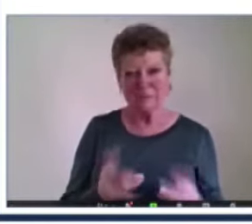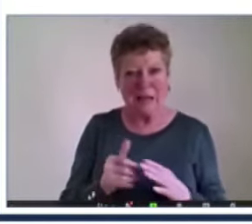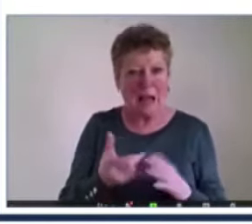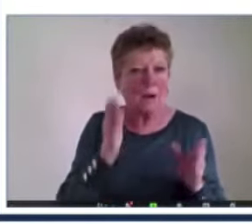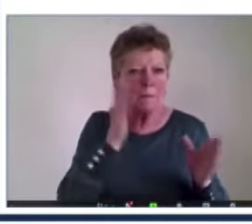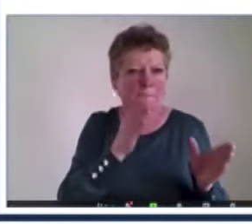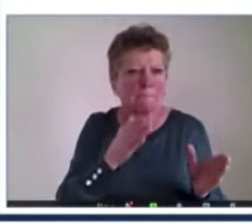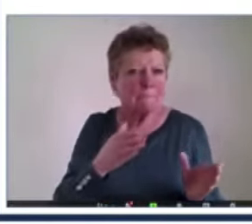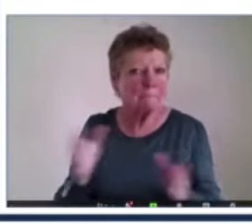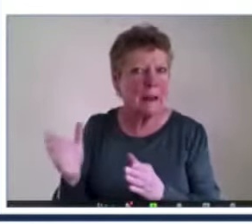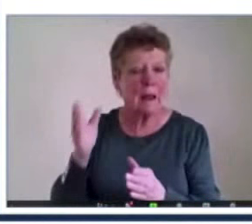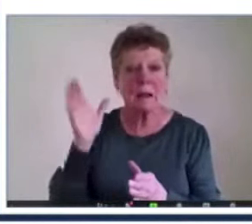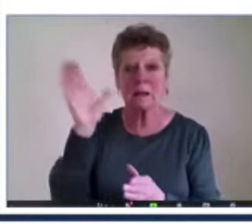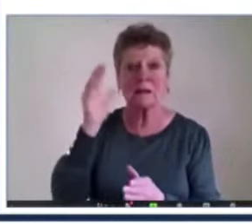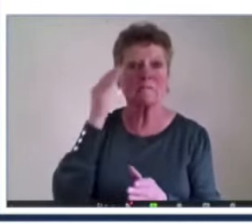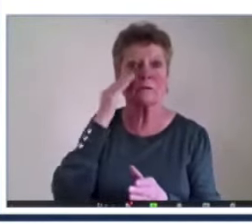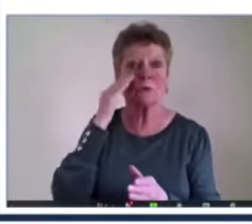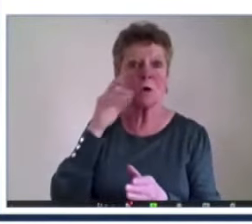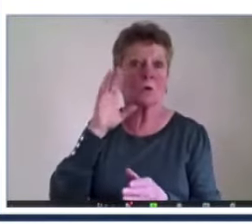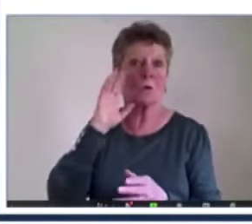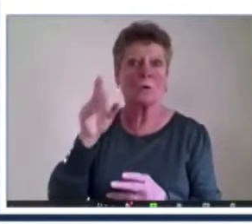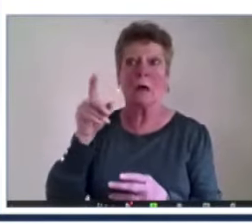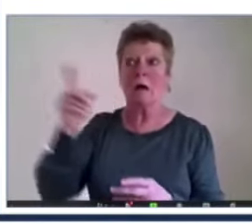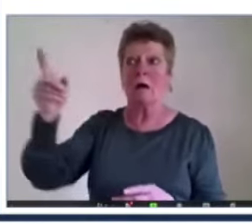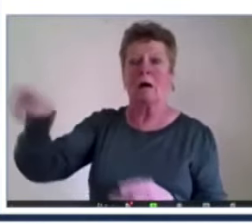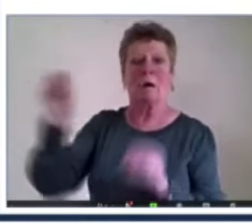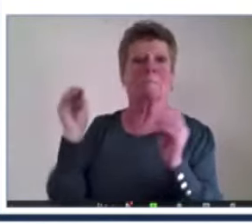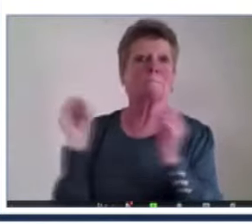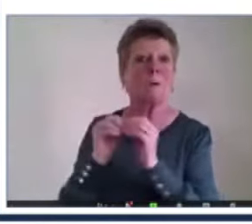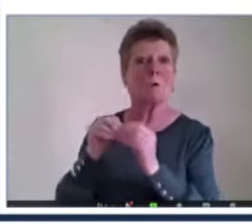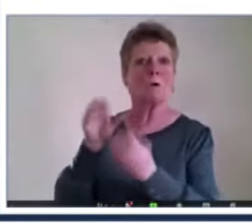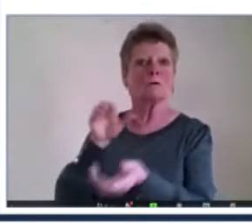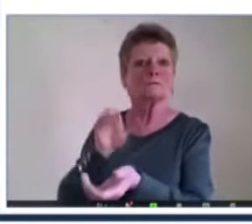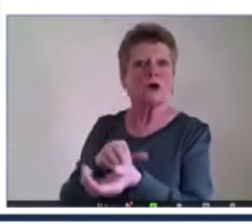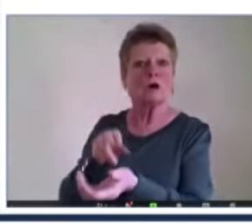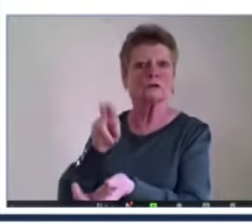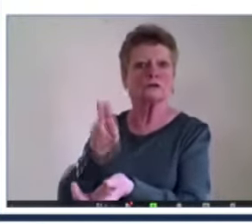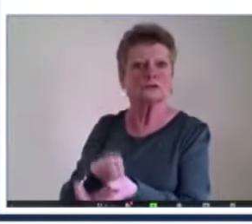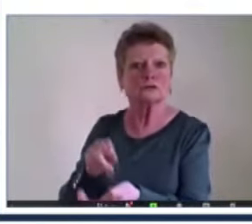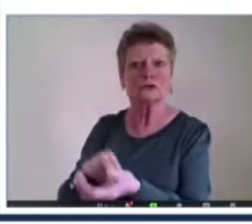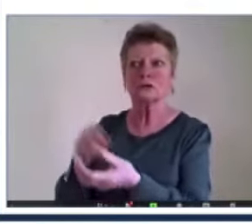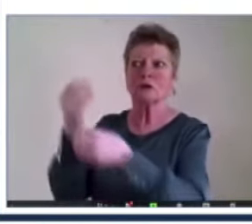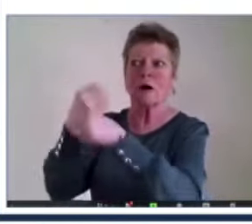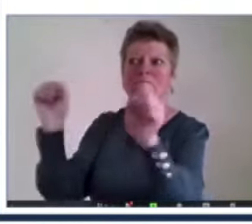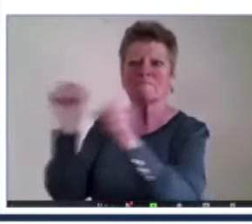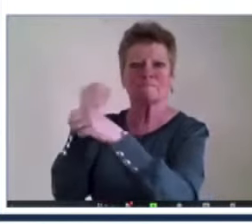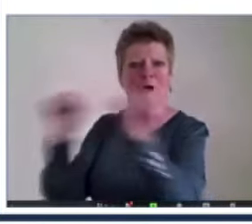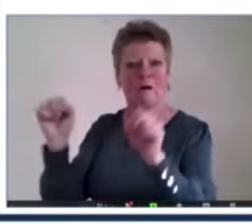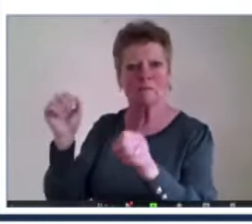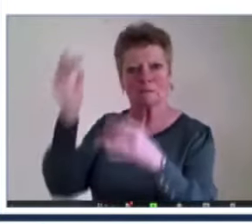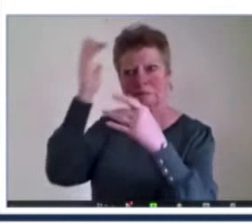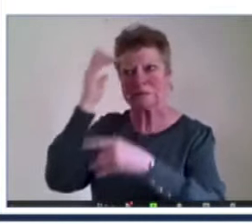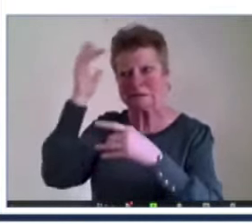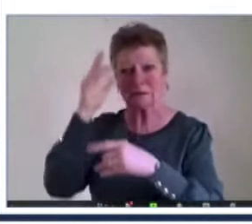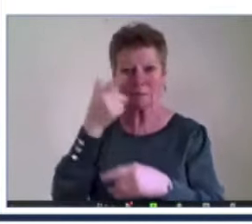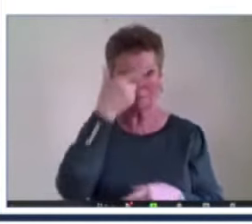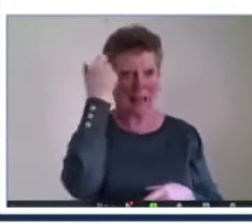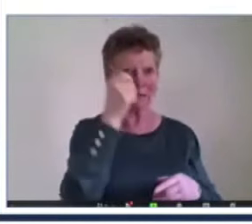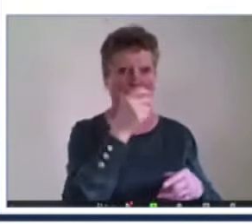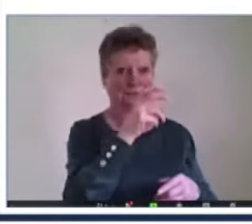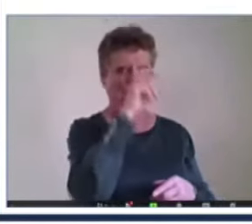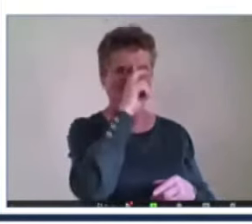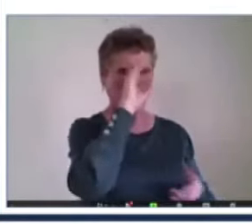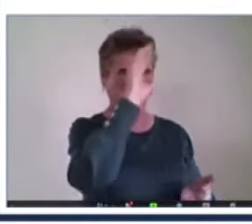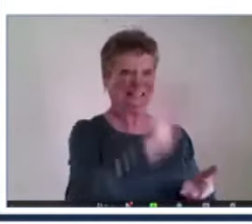a potentially higher number of healthcare staff off work as restrictions are removed? You'd have to ask